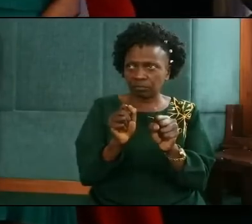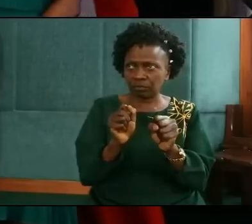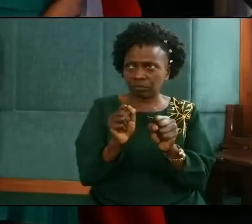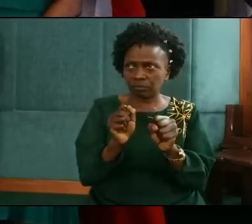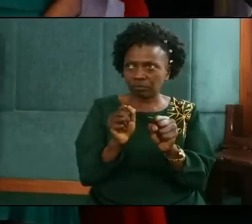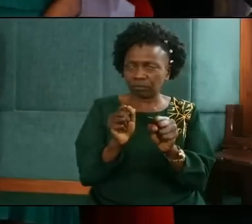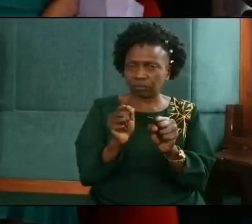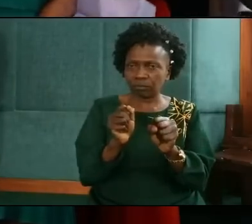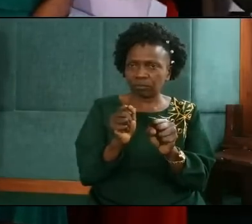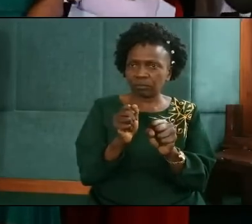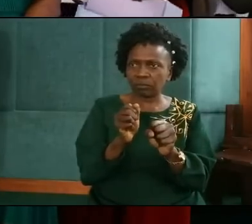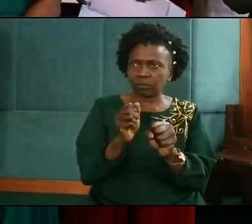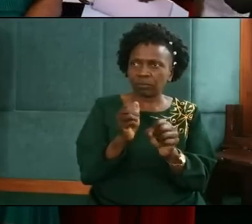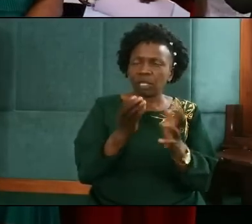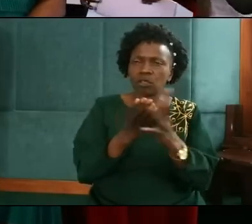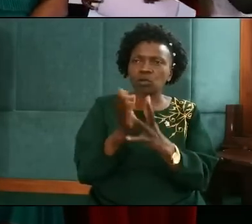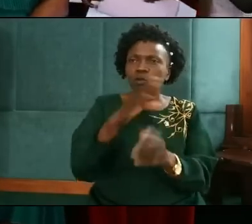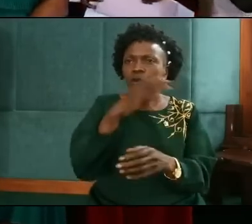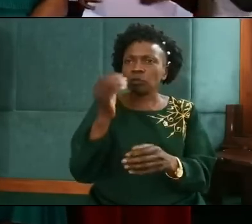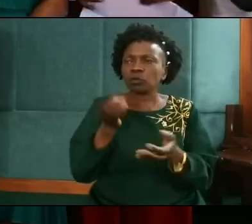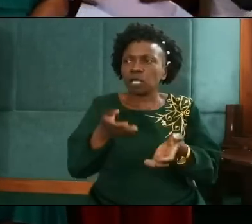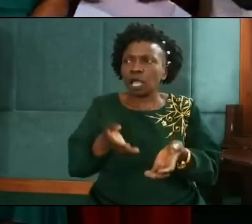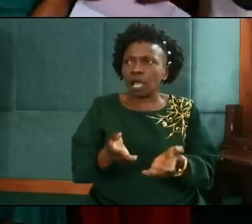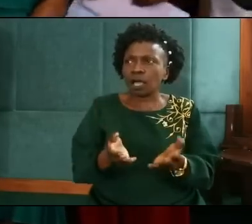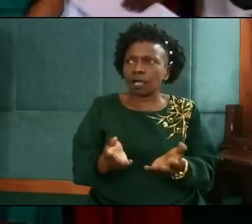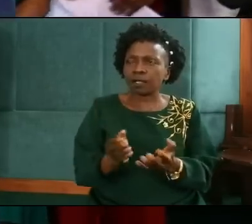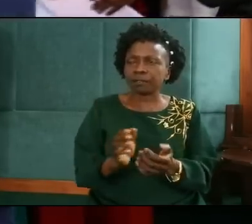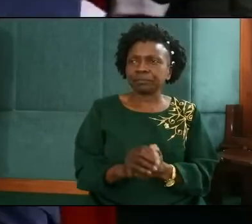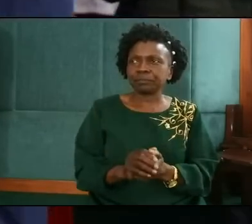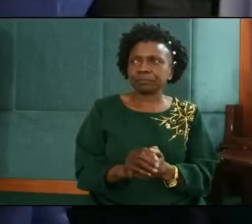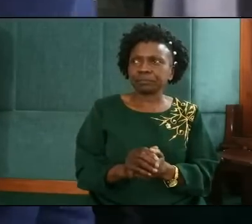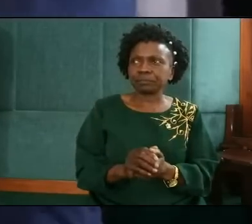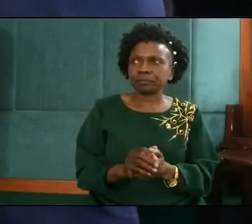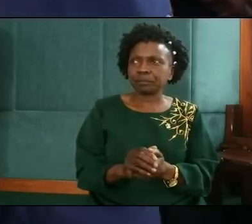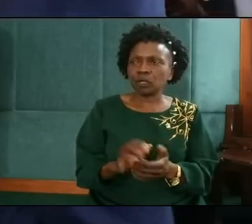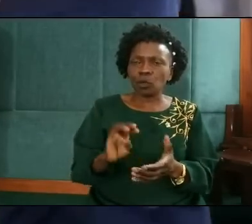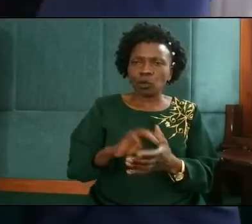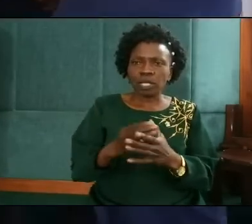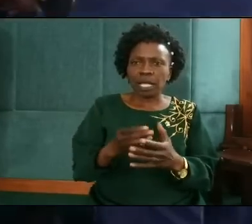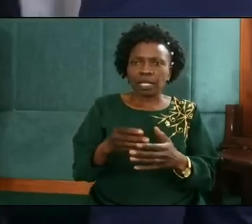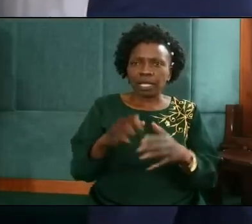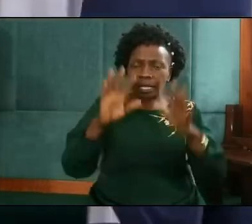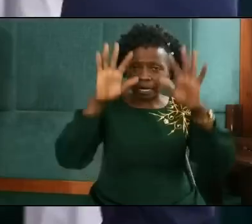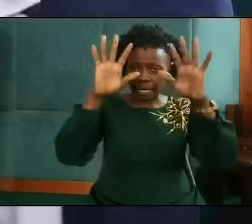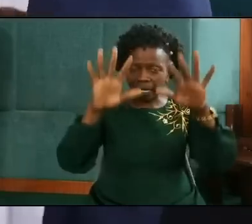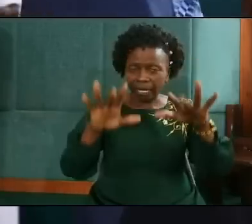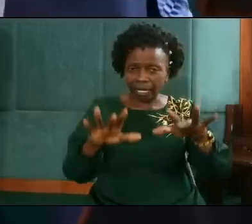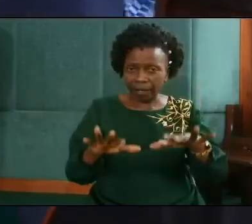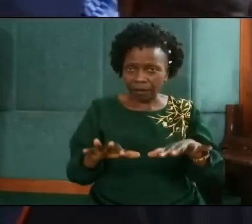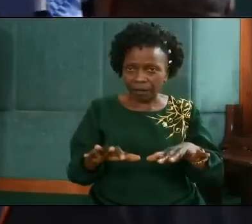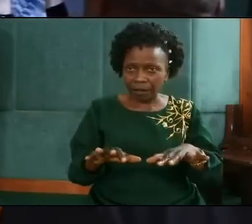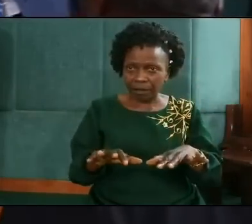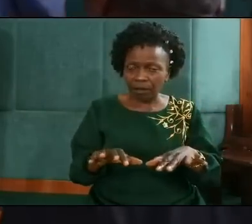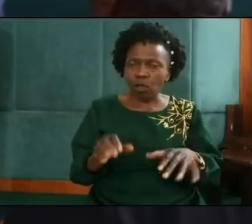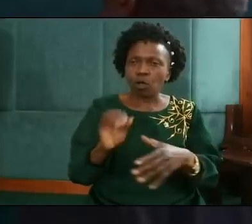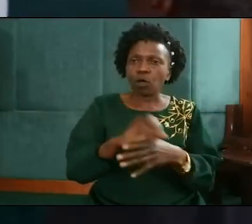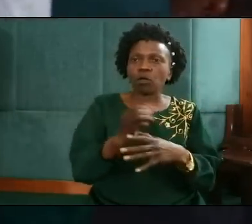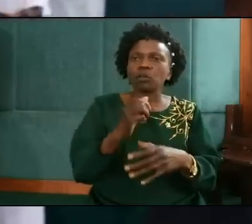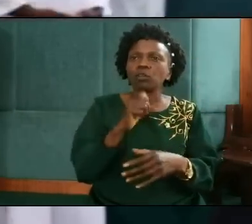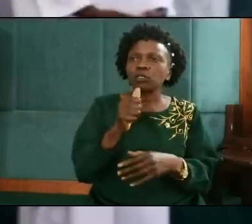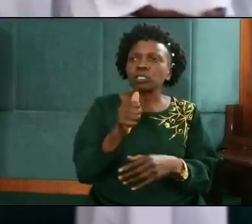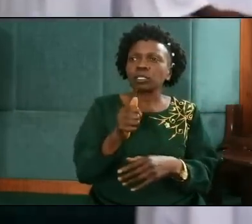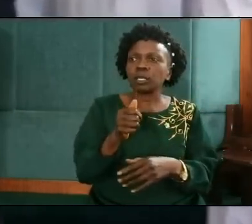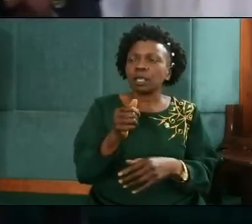by going in the ark, whether rain fall. Come on, help me preach. Whether rain fall or not, going in the ark, I'm